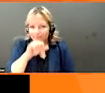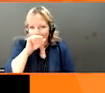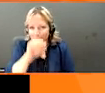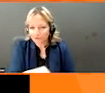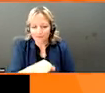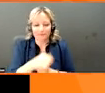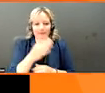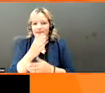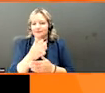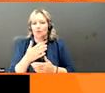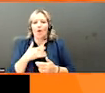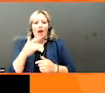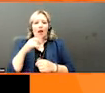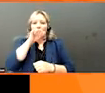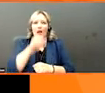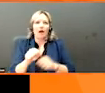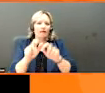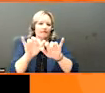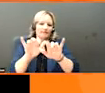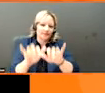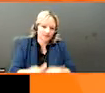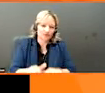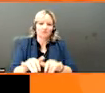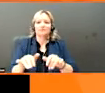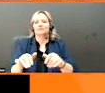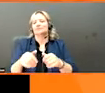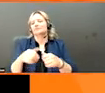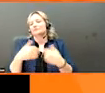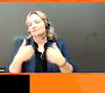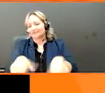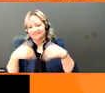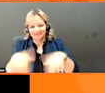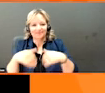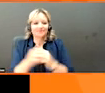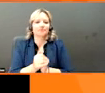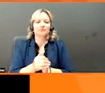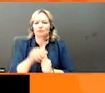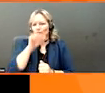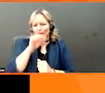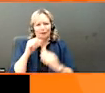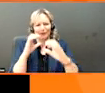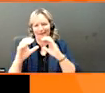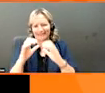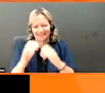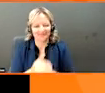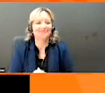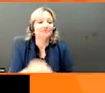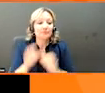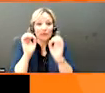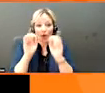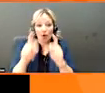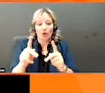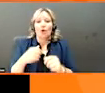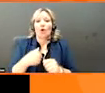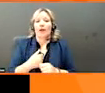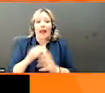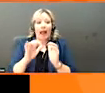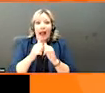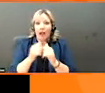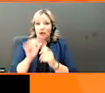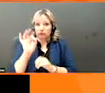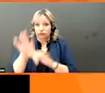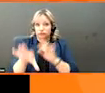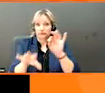communicating. So I've organized it into basically 6 different areas. Plain